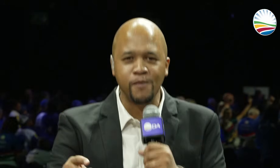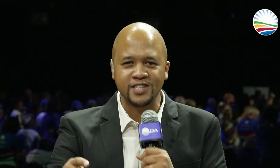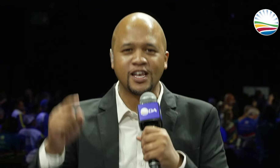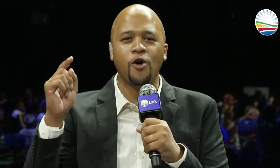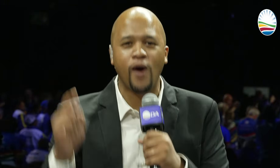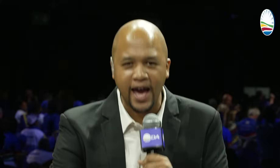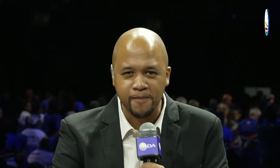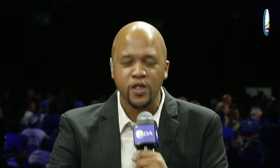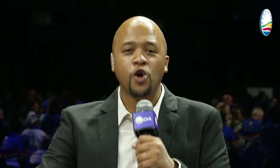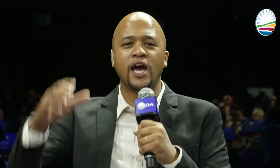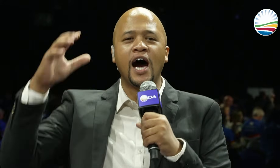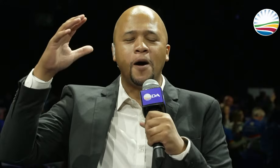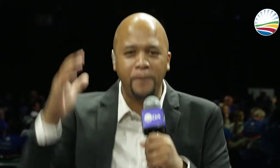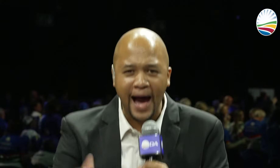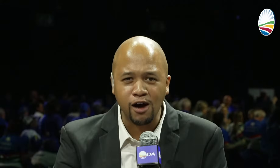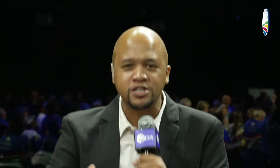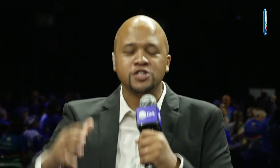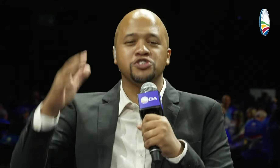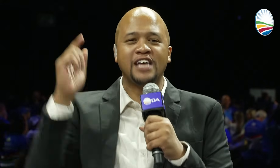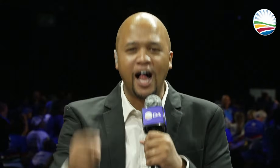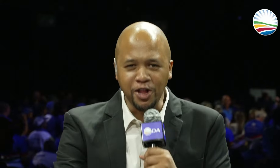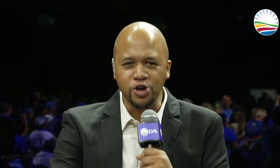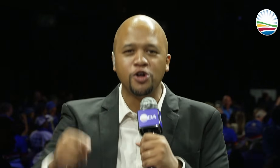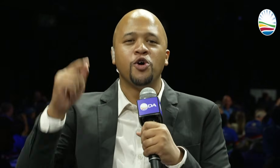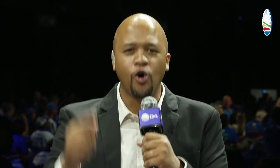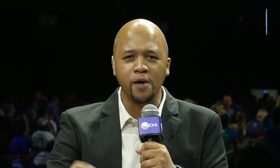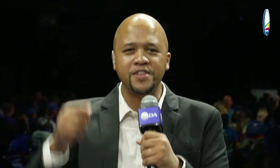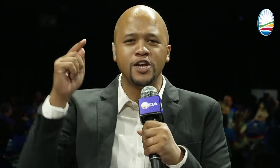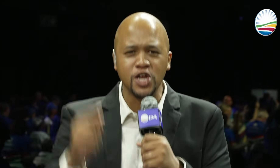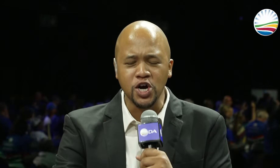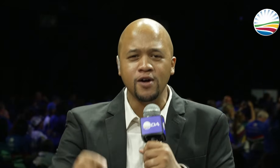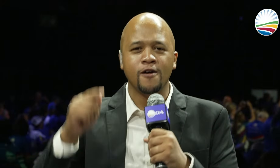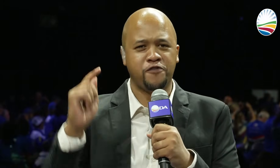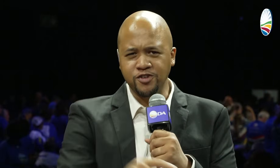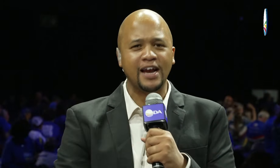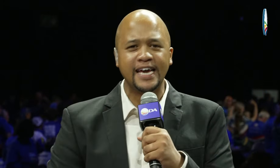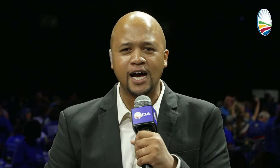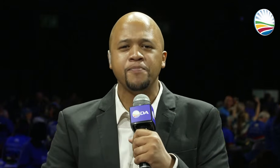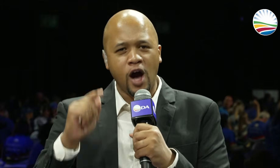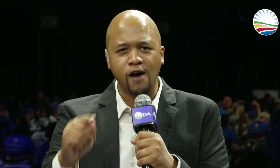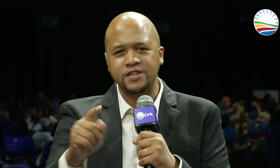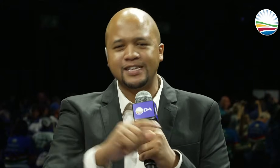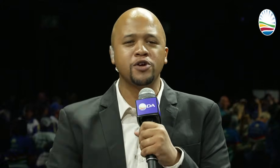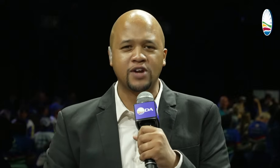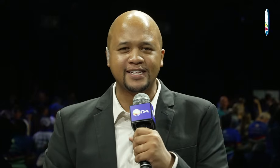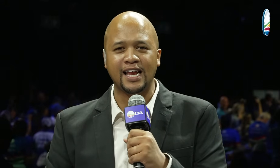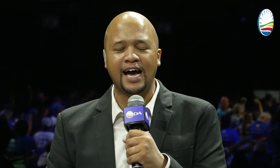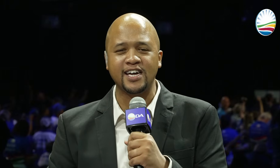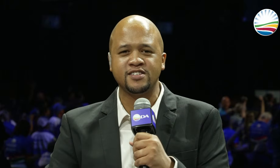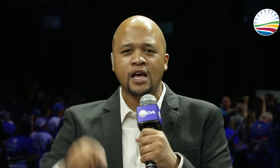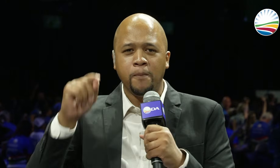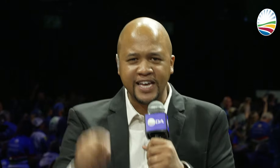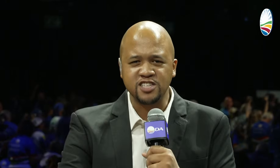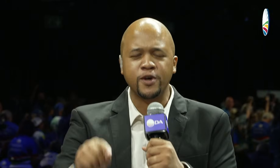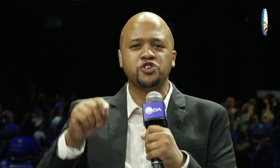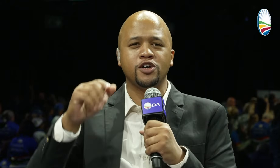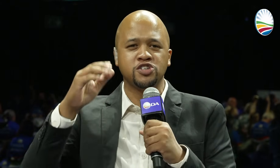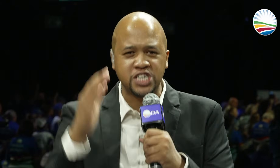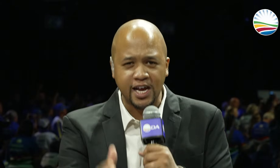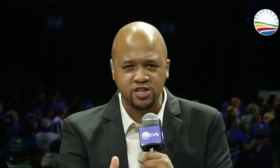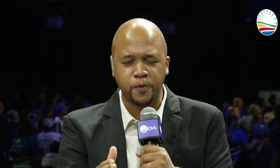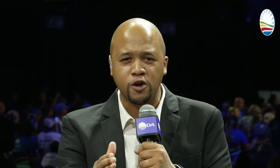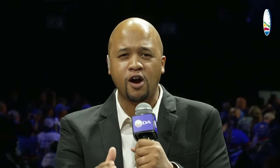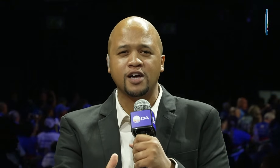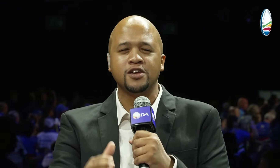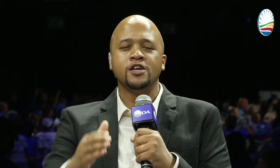is moments away. We are about to tell you who will be the new federal leader of the Democratic Alliance. Please make